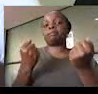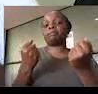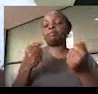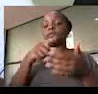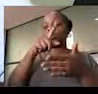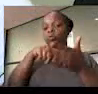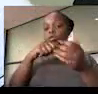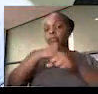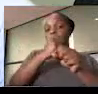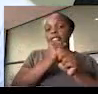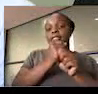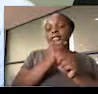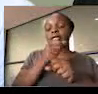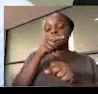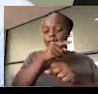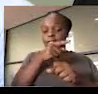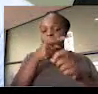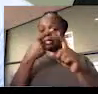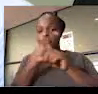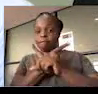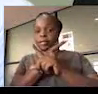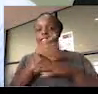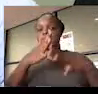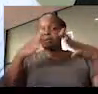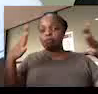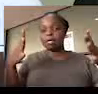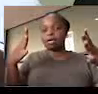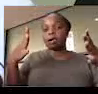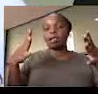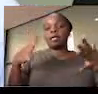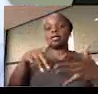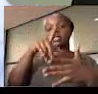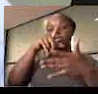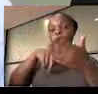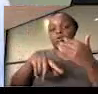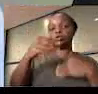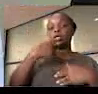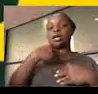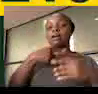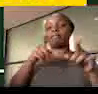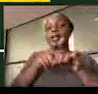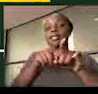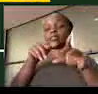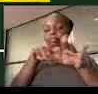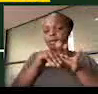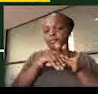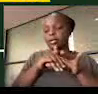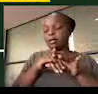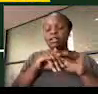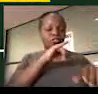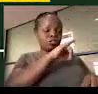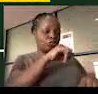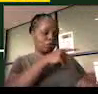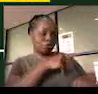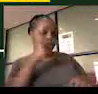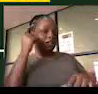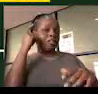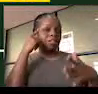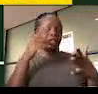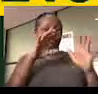a member of Kupa passes on, or they have a